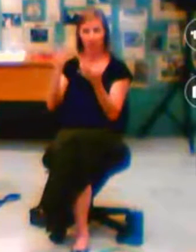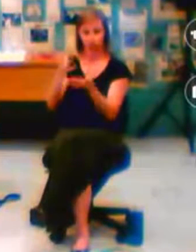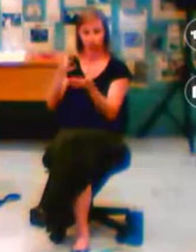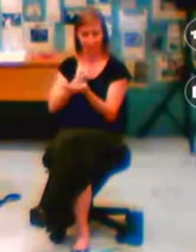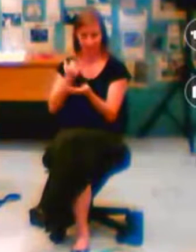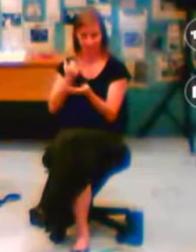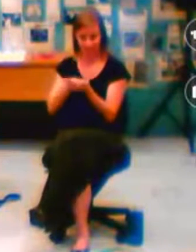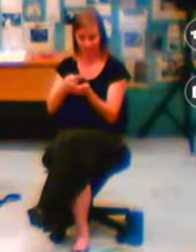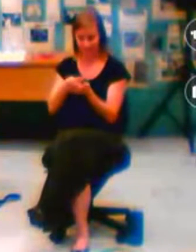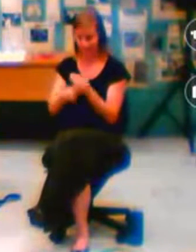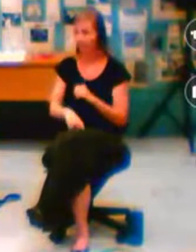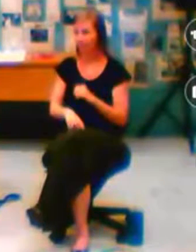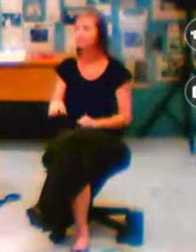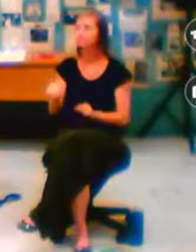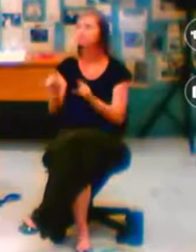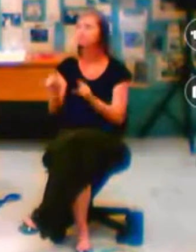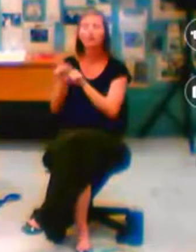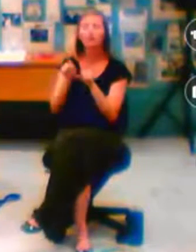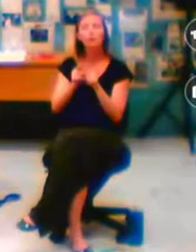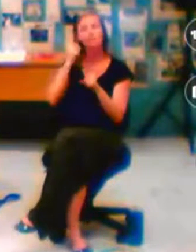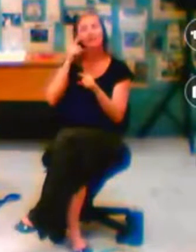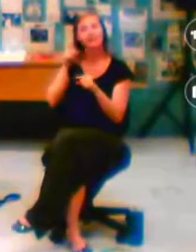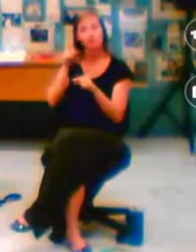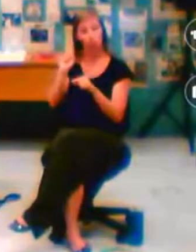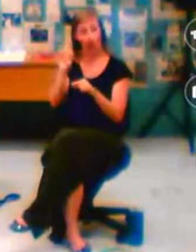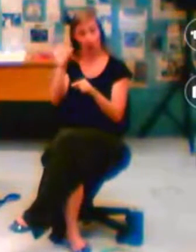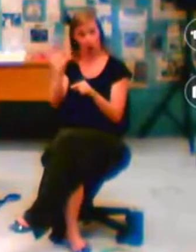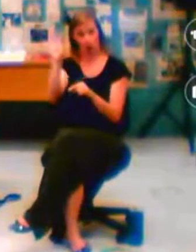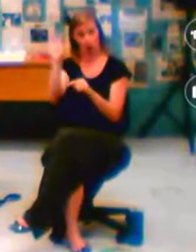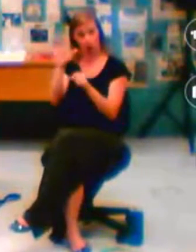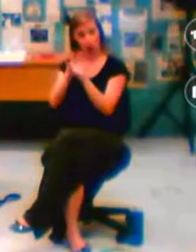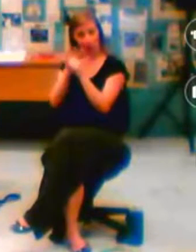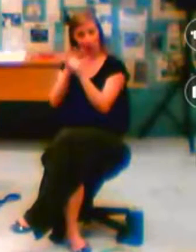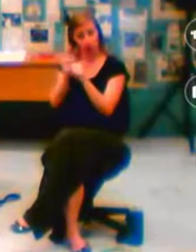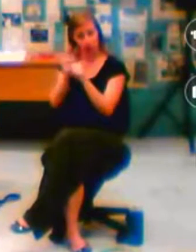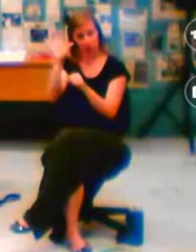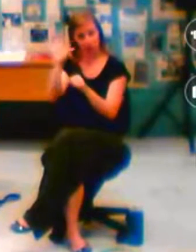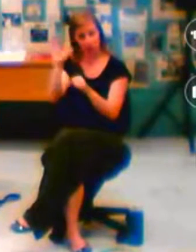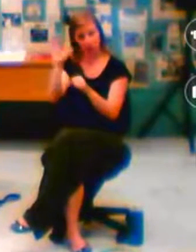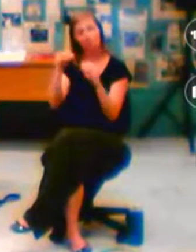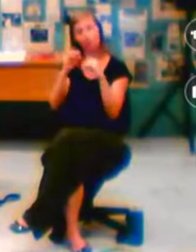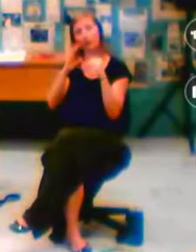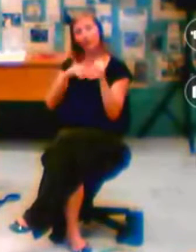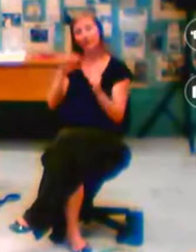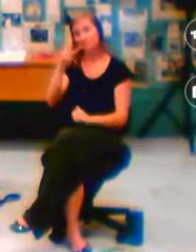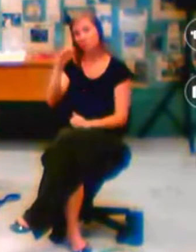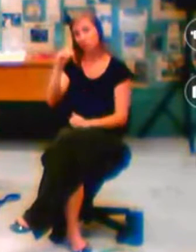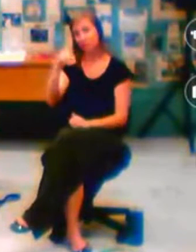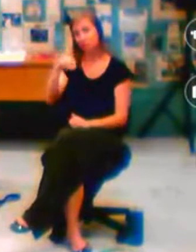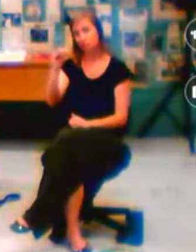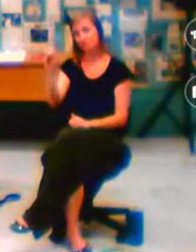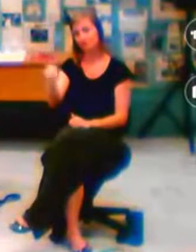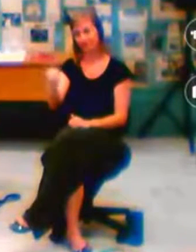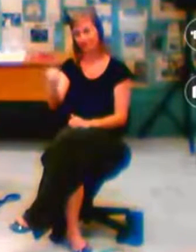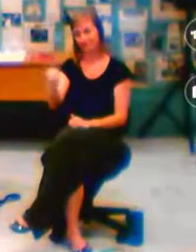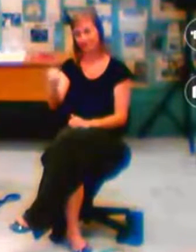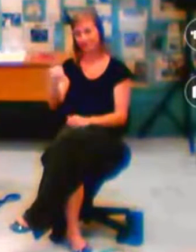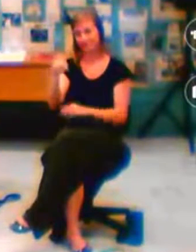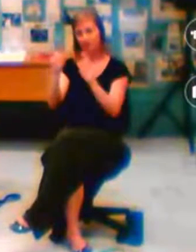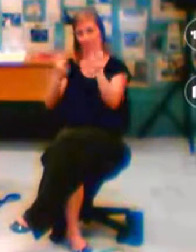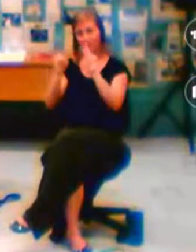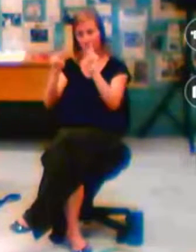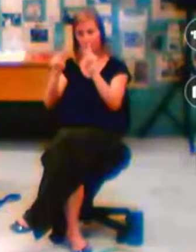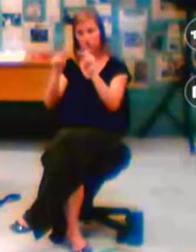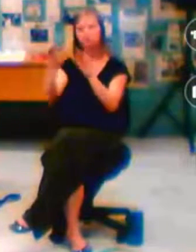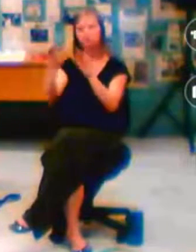first is that they did not get the money from the Affordable Care Act that they had expected in their state when they looked at what the state actually received. The